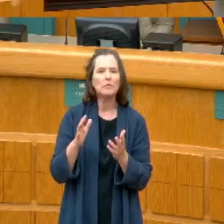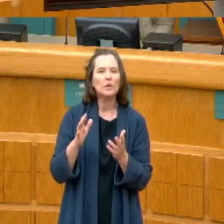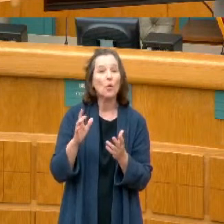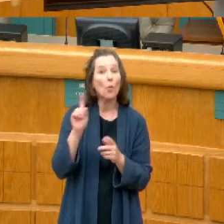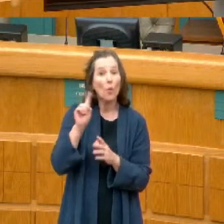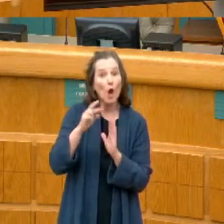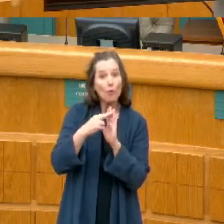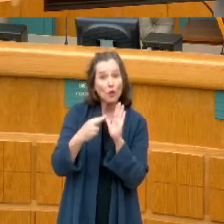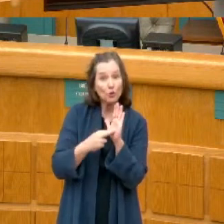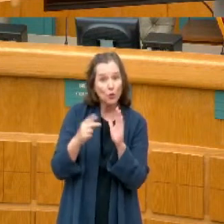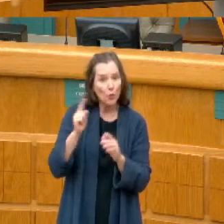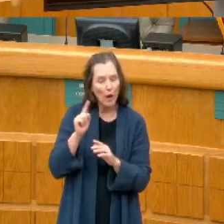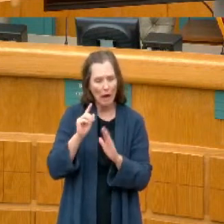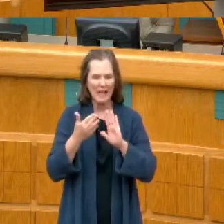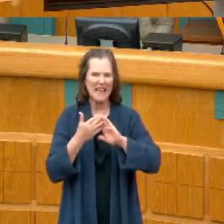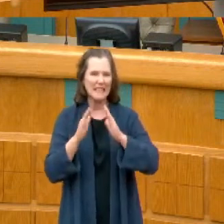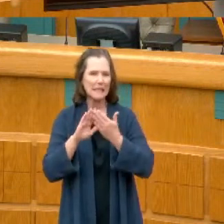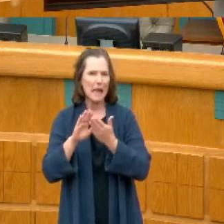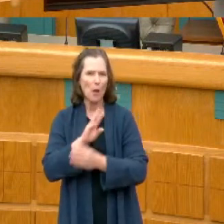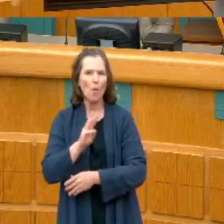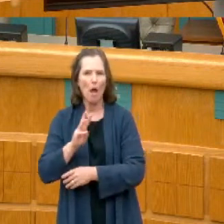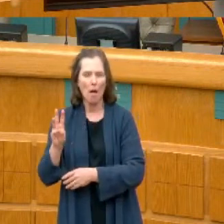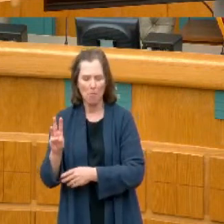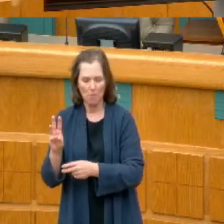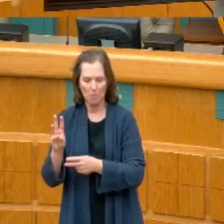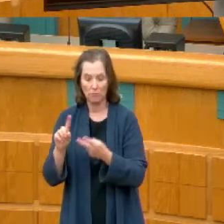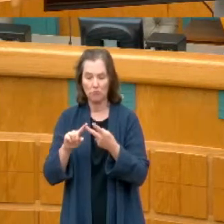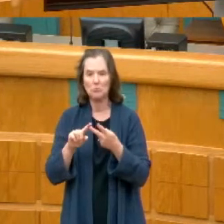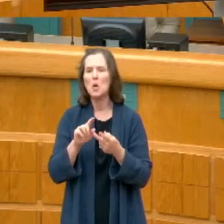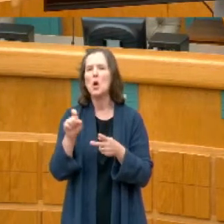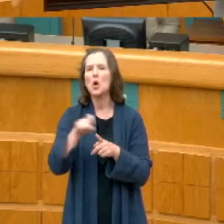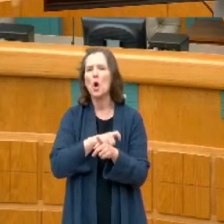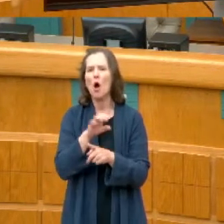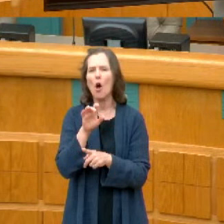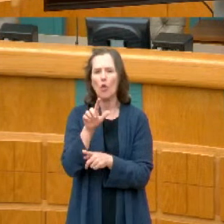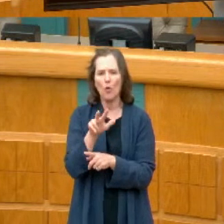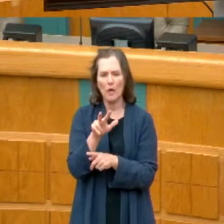city website, or you can call